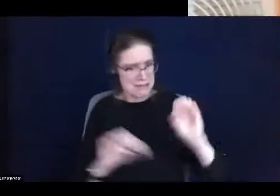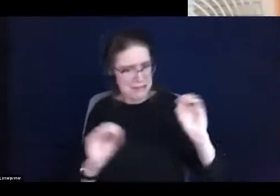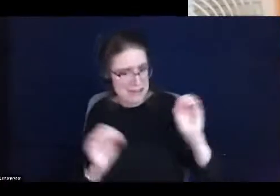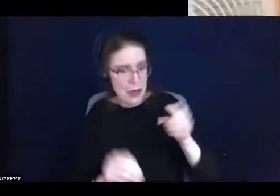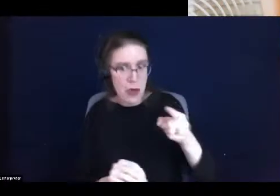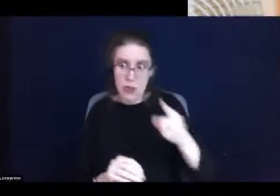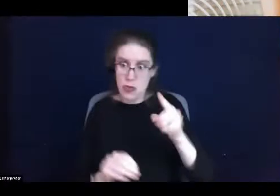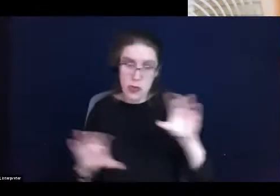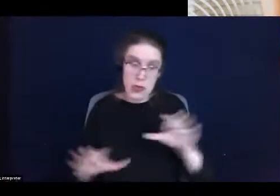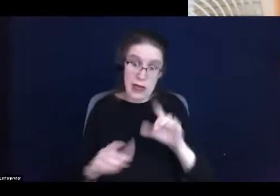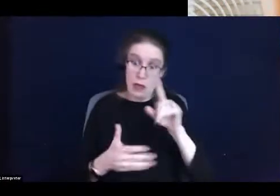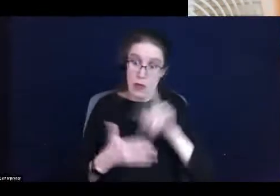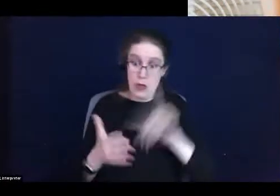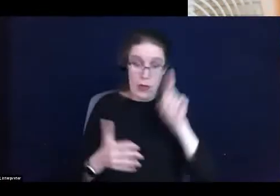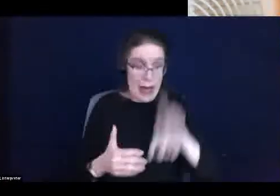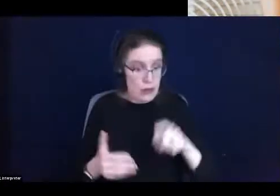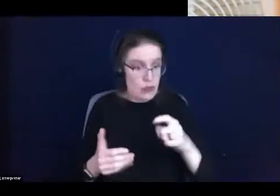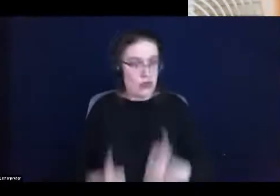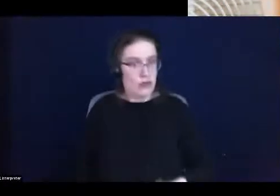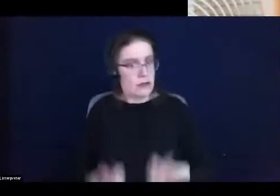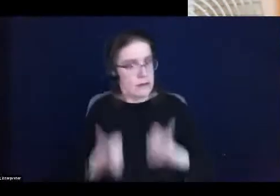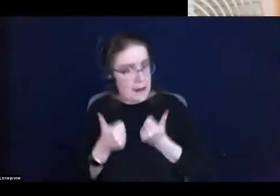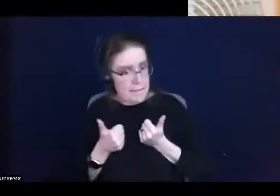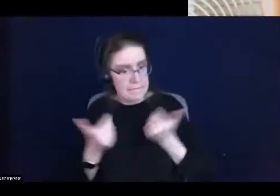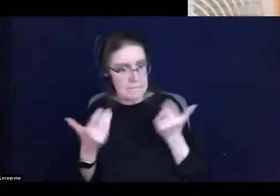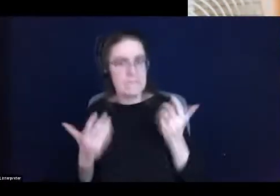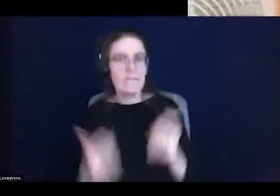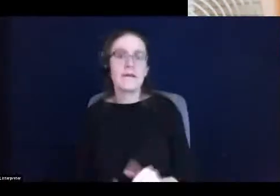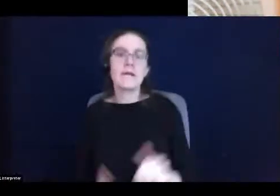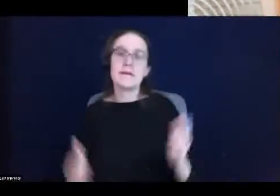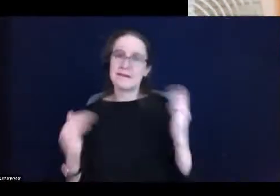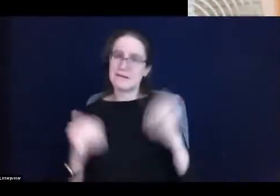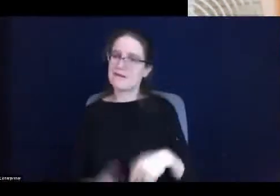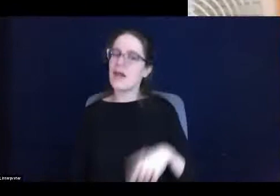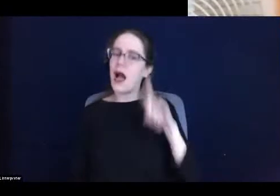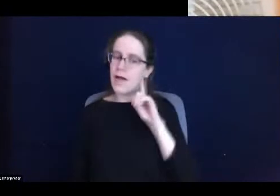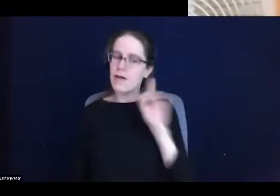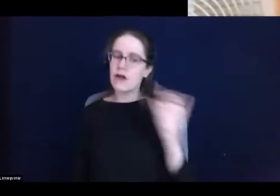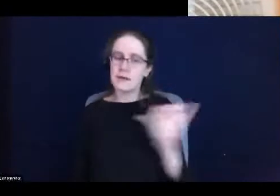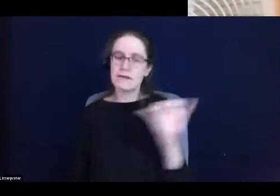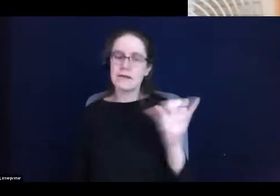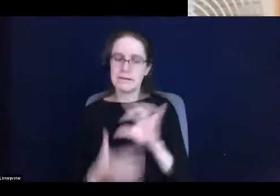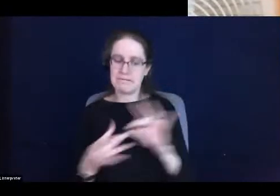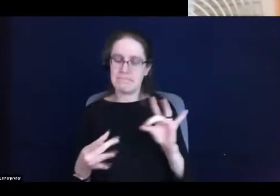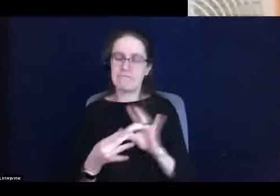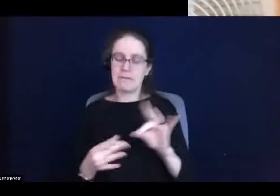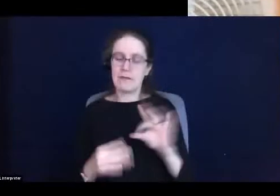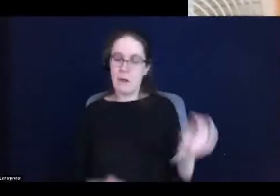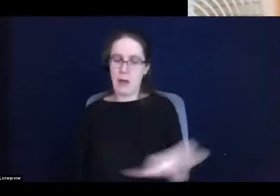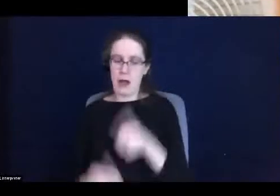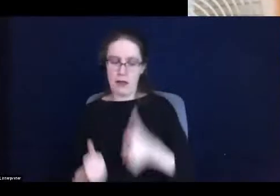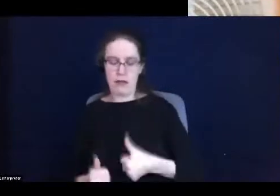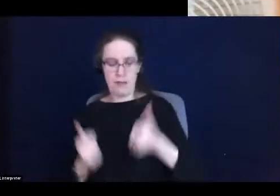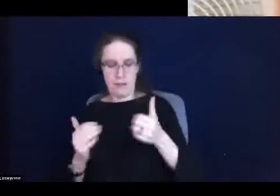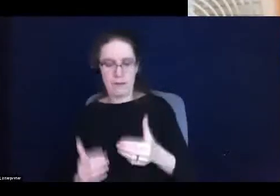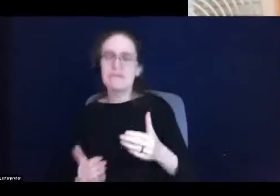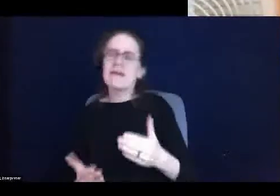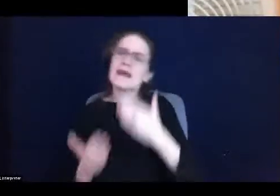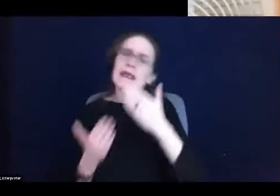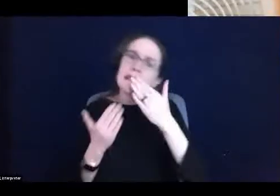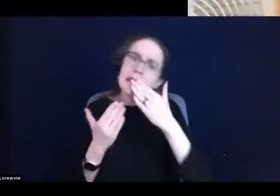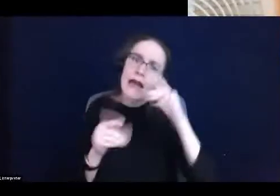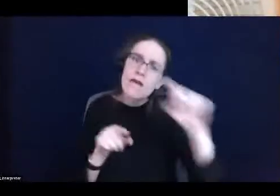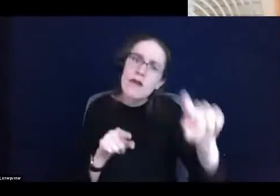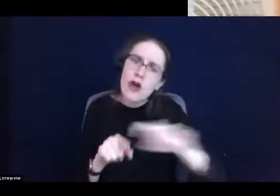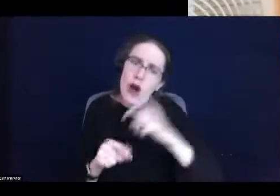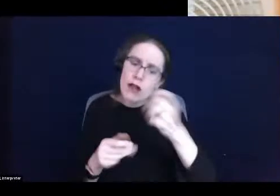survive. I've heard similar things from other survivors. Thank you for calling and sharing that with me. It can take a